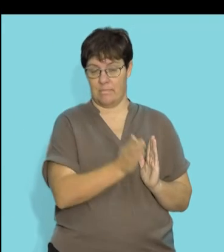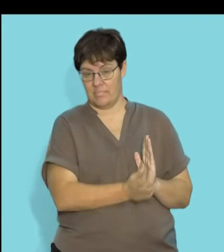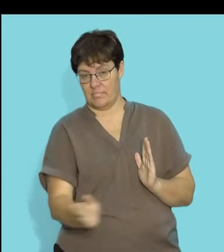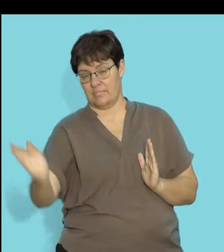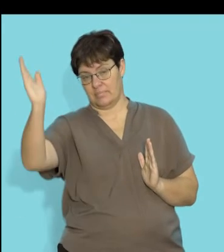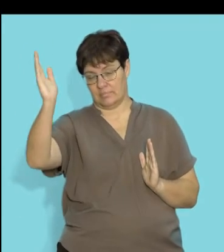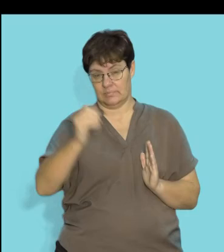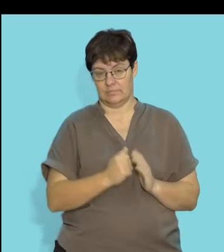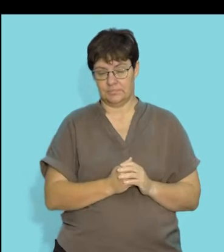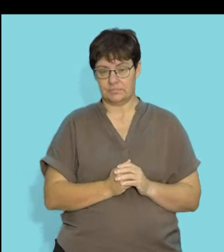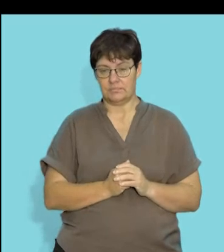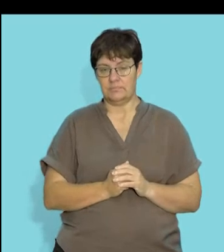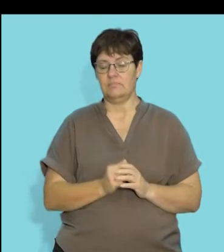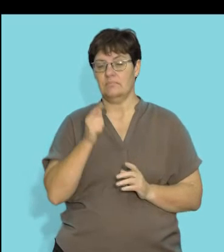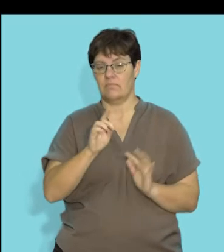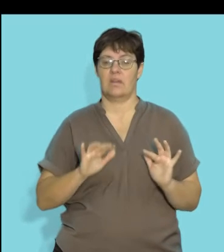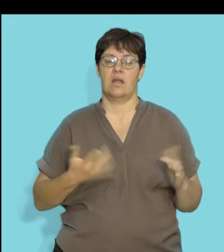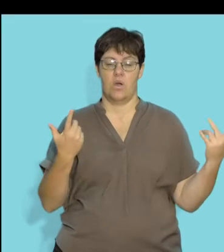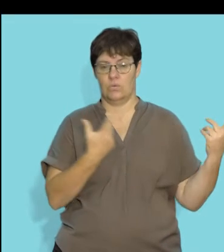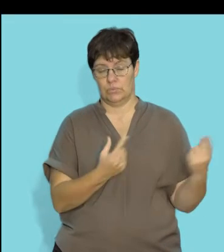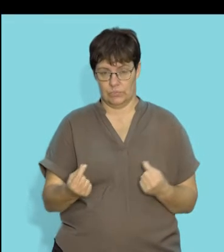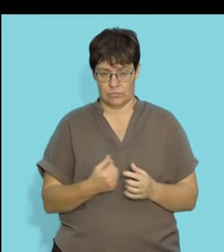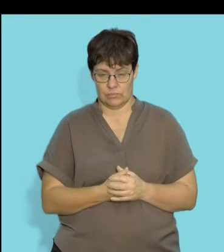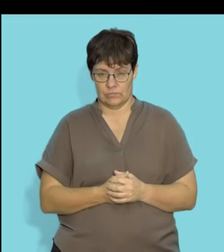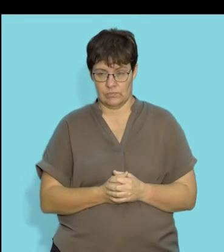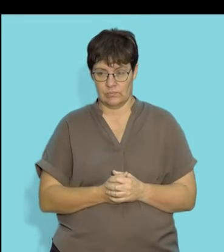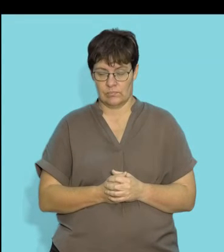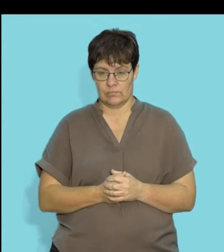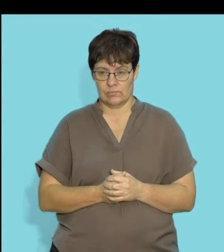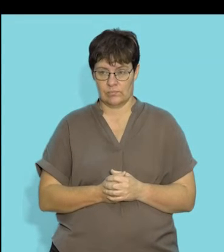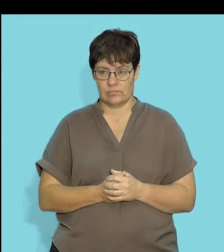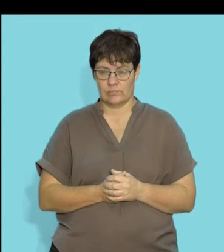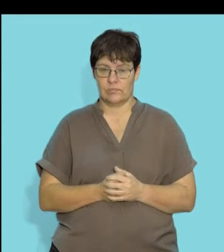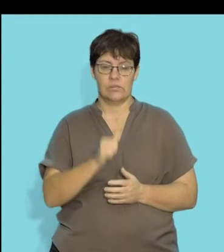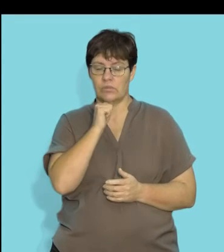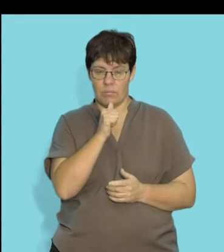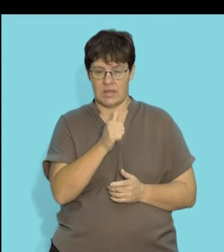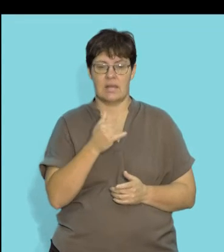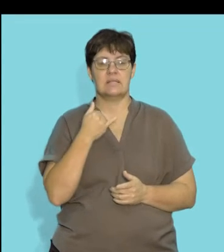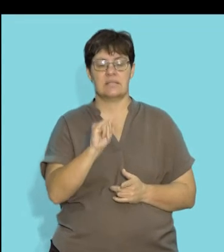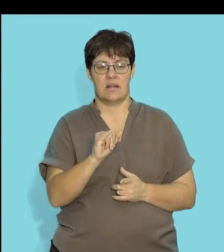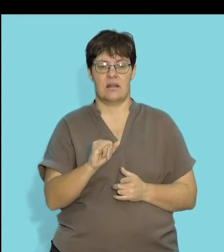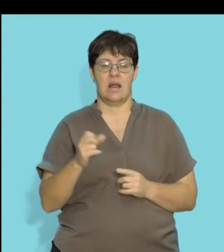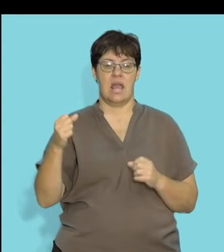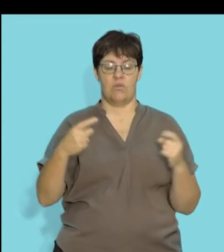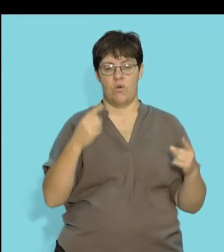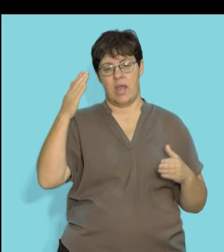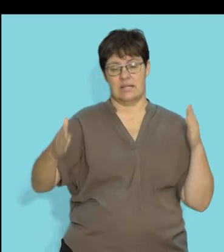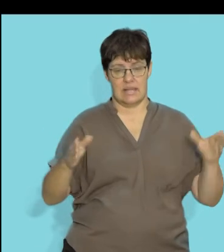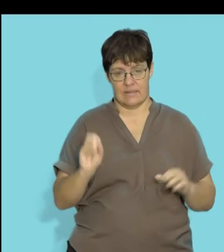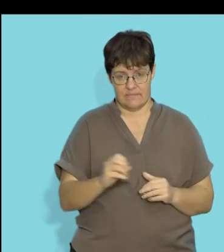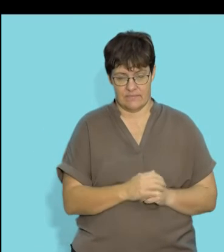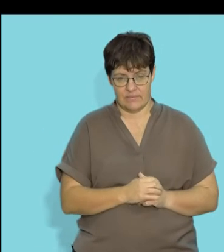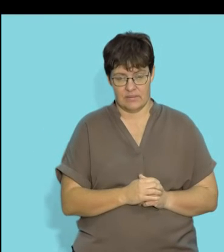that side, you can see the graph is going up. So that's how we are gauging it, even though it still has